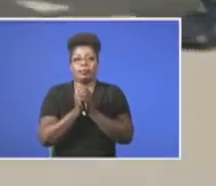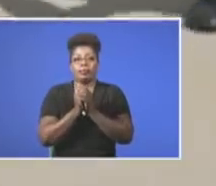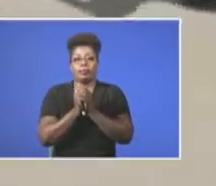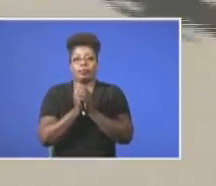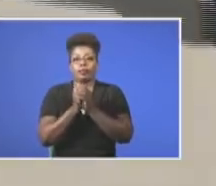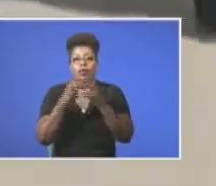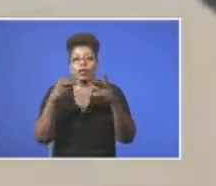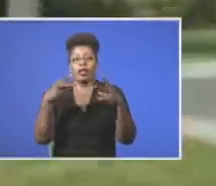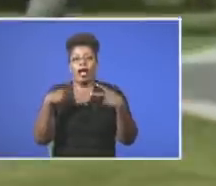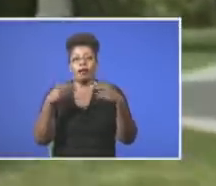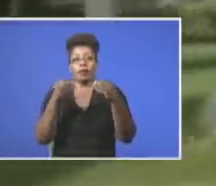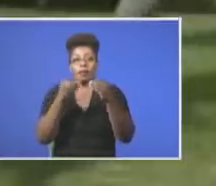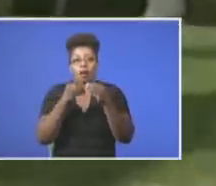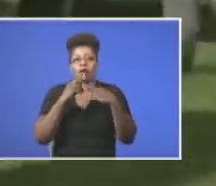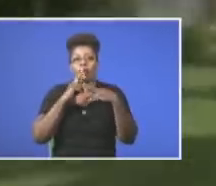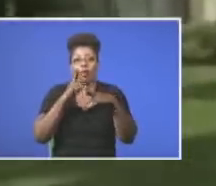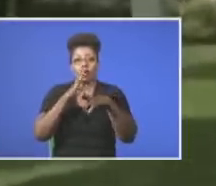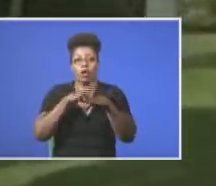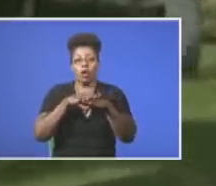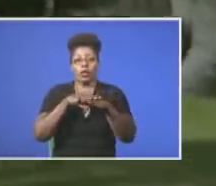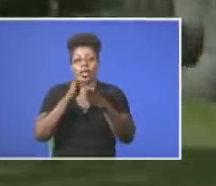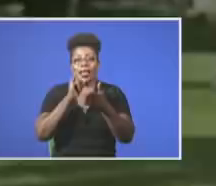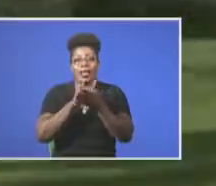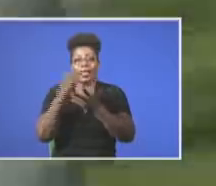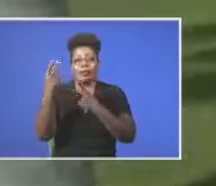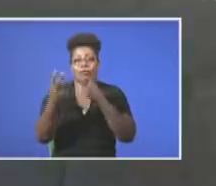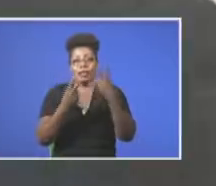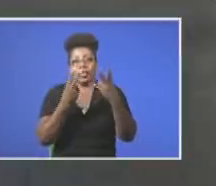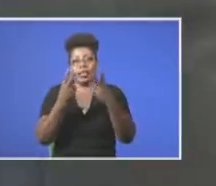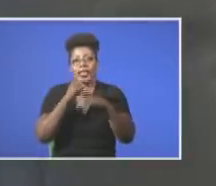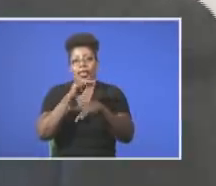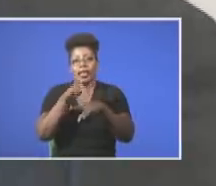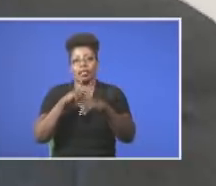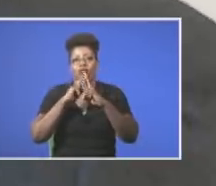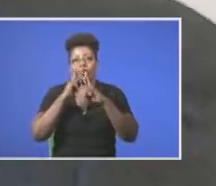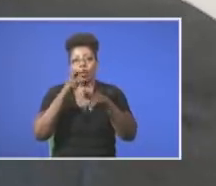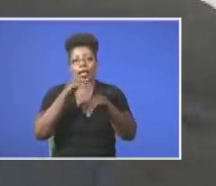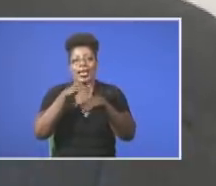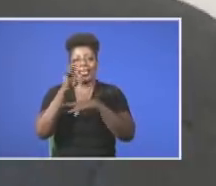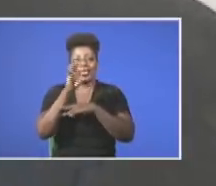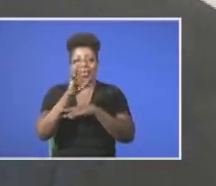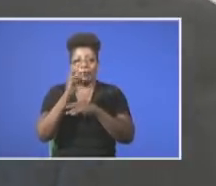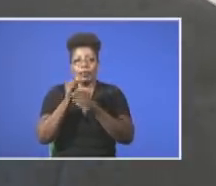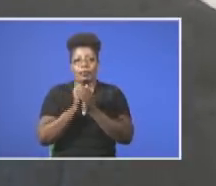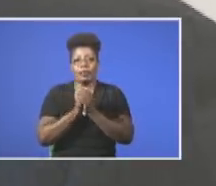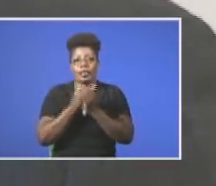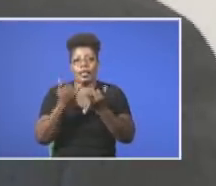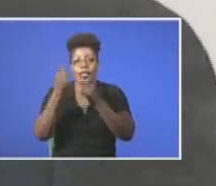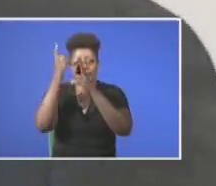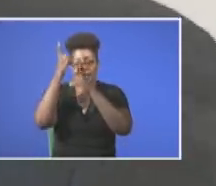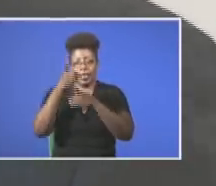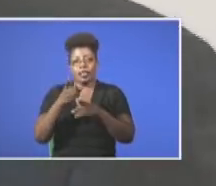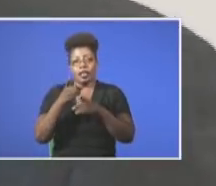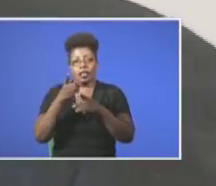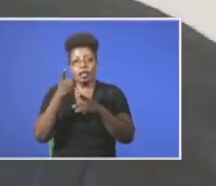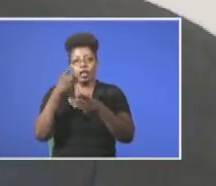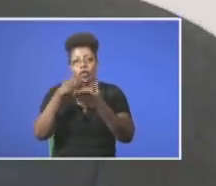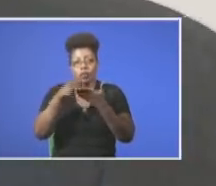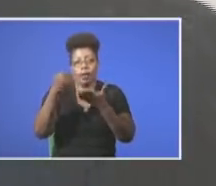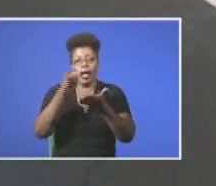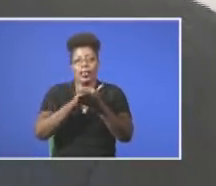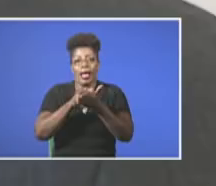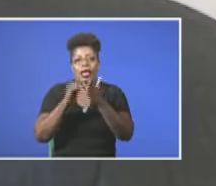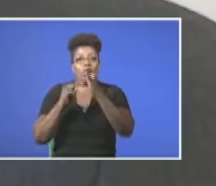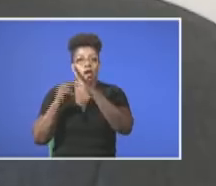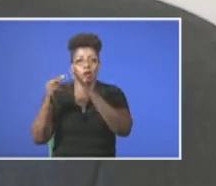We'll have a full report on the Prime Minister's visit to Grand Bahama in the National Report at 7. We can tell you, though, that the decision to purchase the Grand Lucayan Resort in Grand Bahama